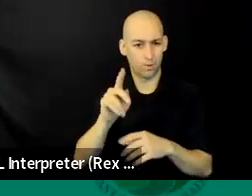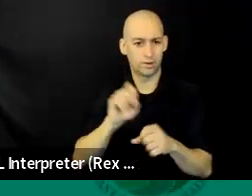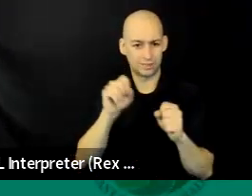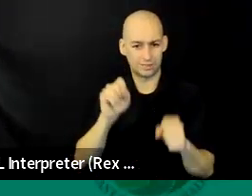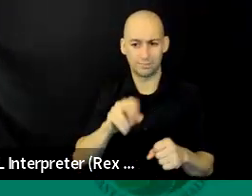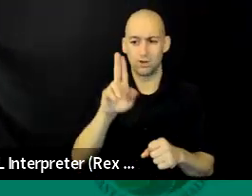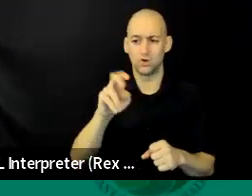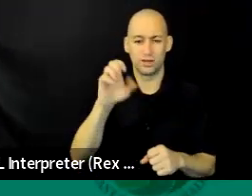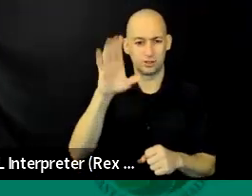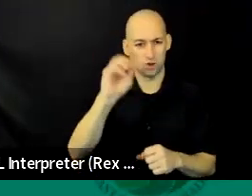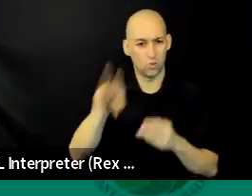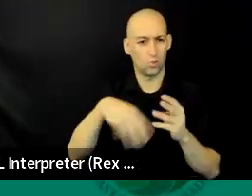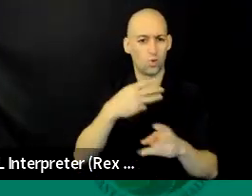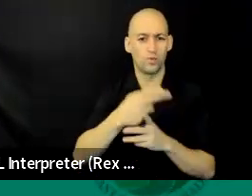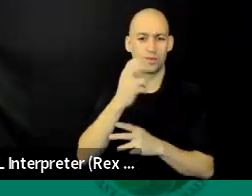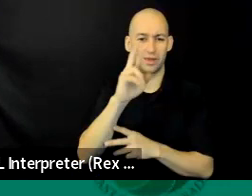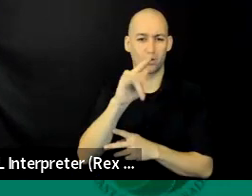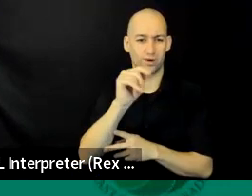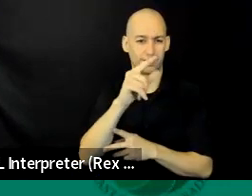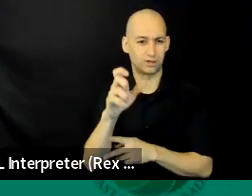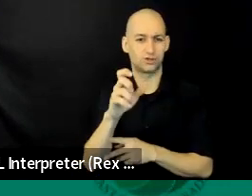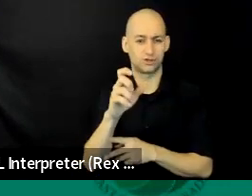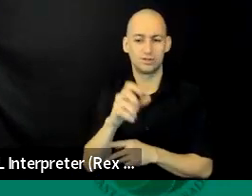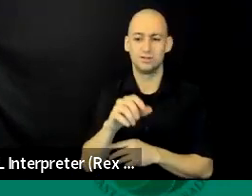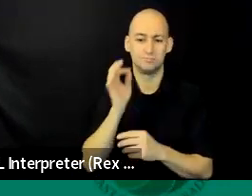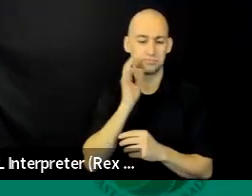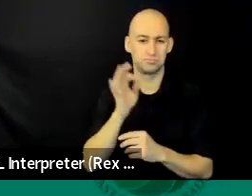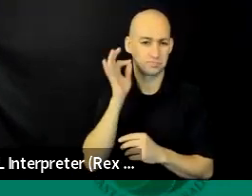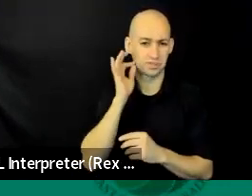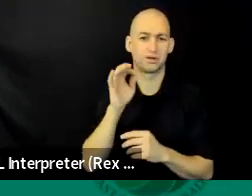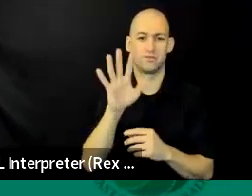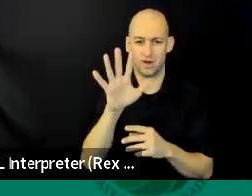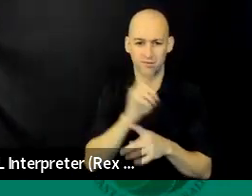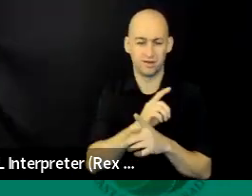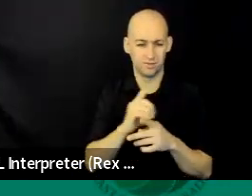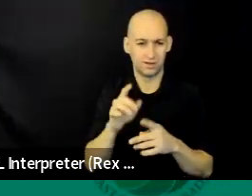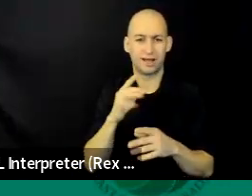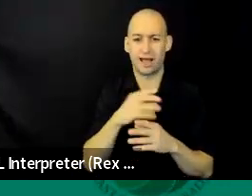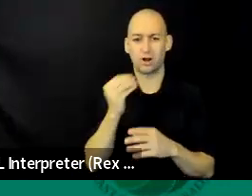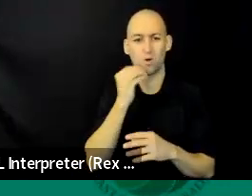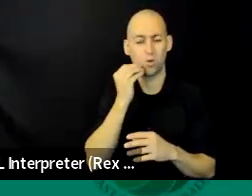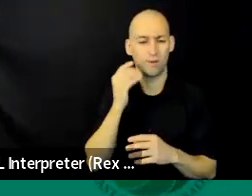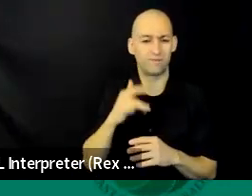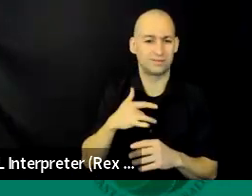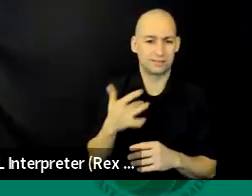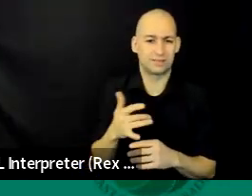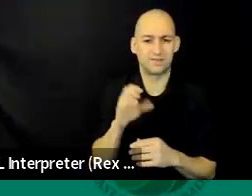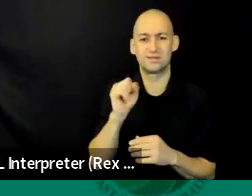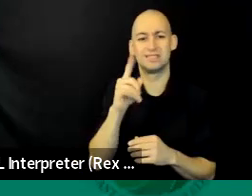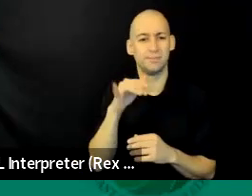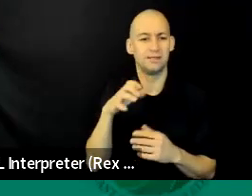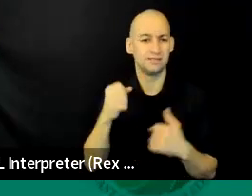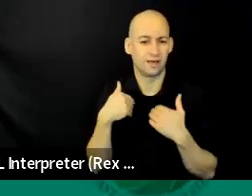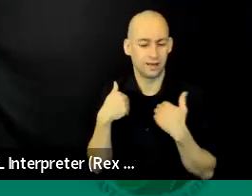status. It is the ancestral territory of 5 tribes and the home of sensitive species. And as Matt mentioned, since